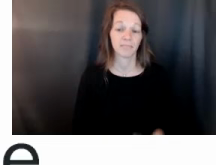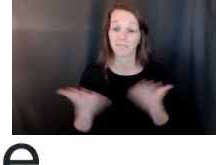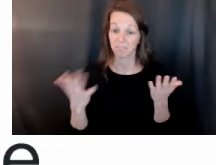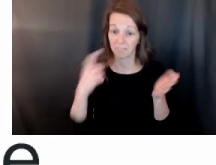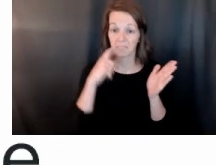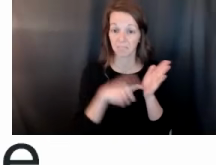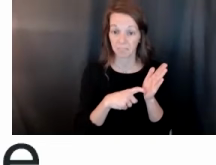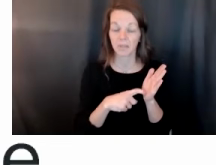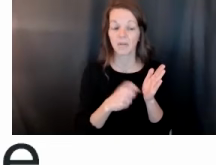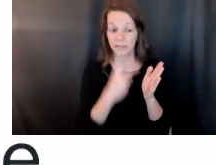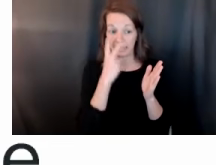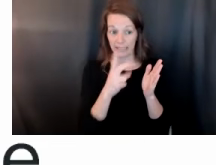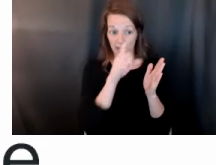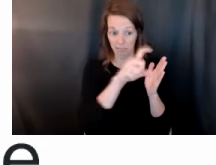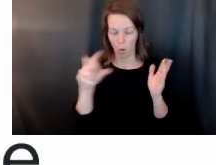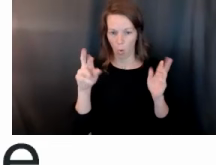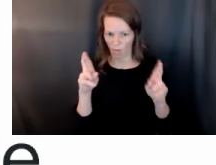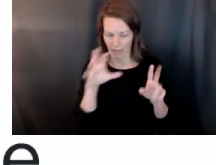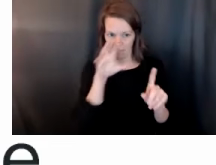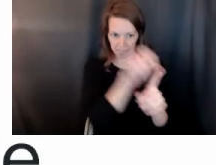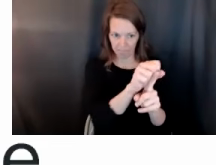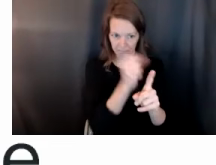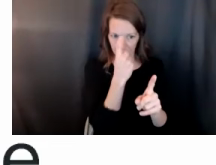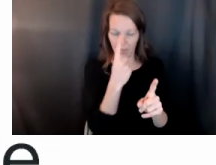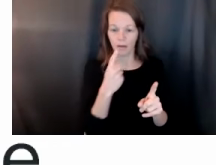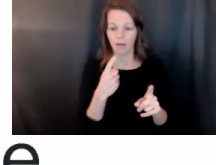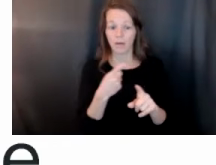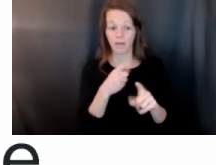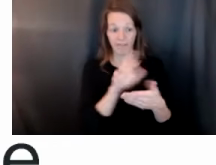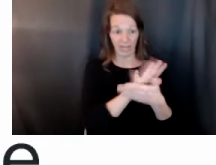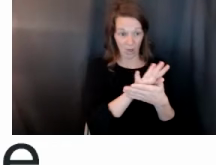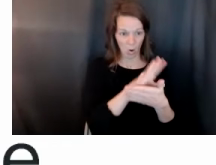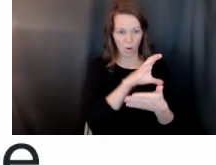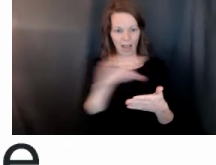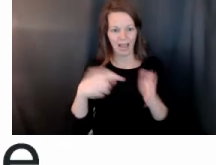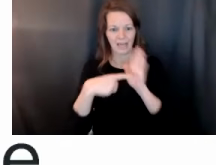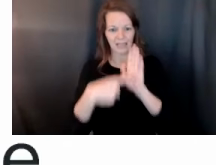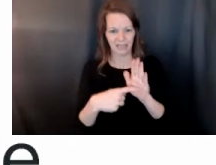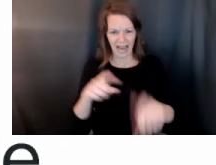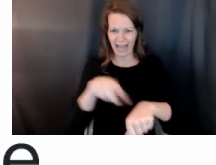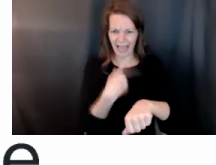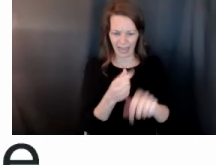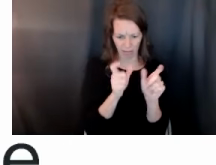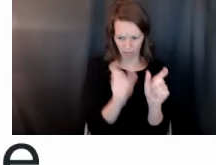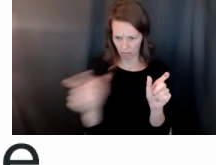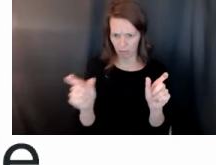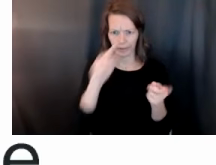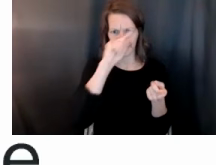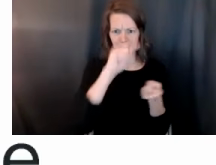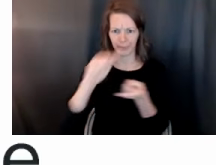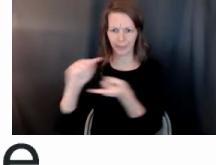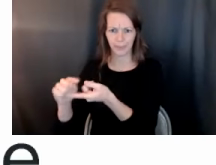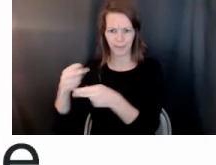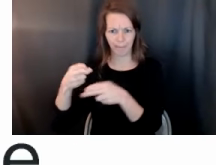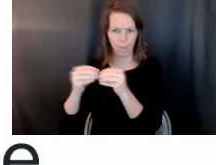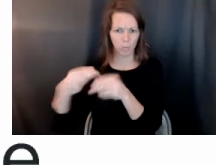So you can see, or you hopefully saw, both from the videos and the indication of length that I included here, that when